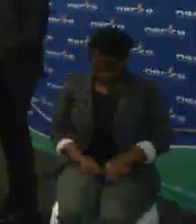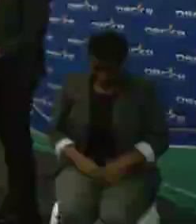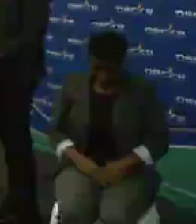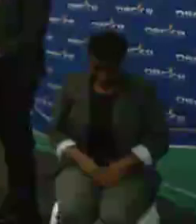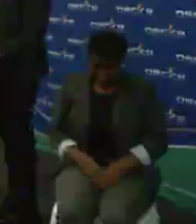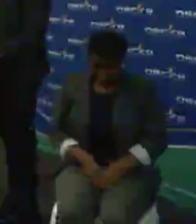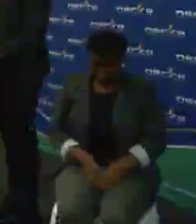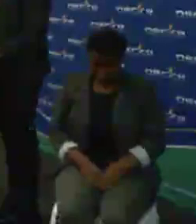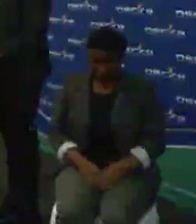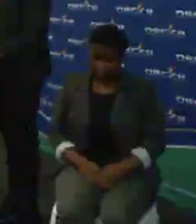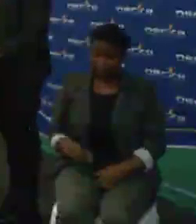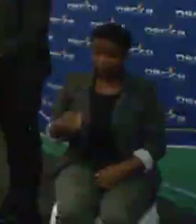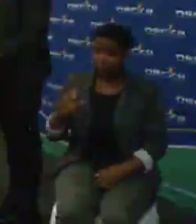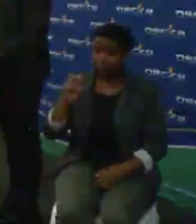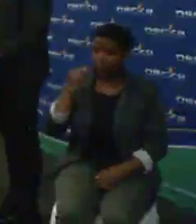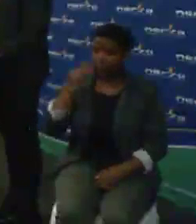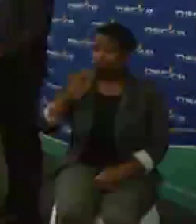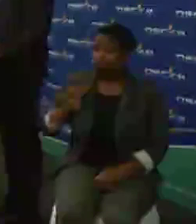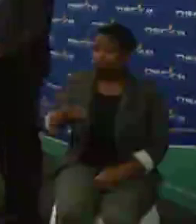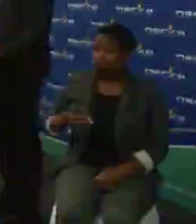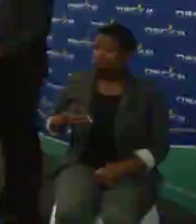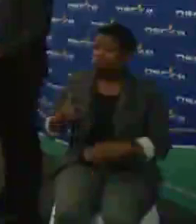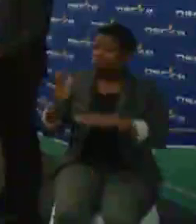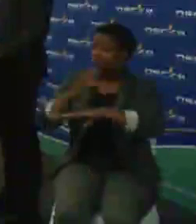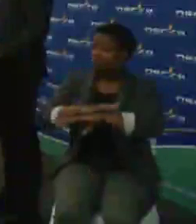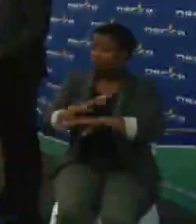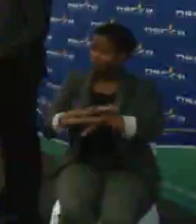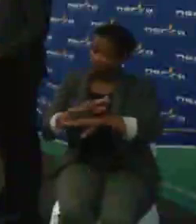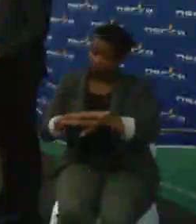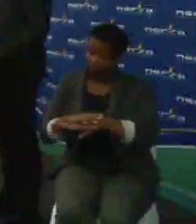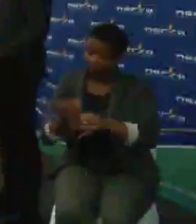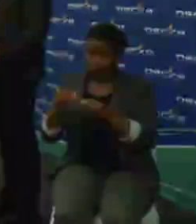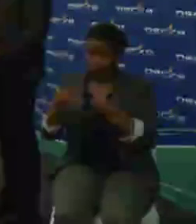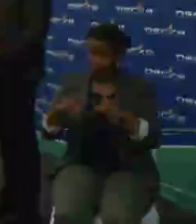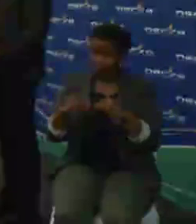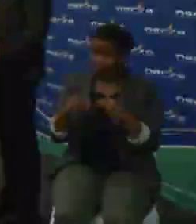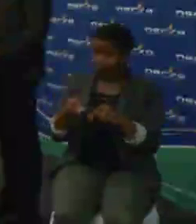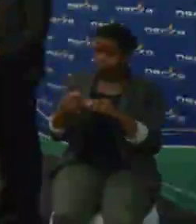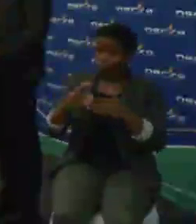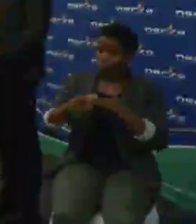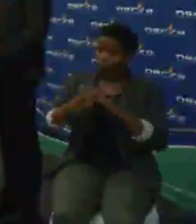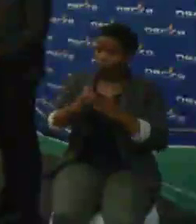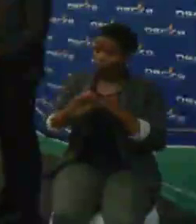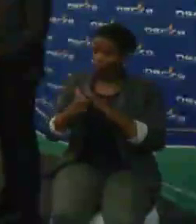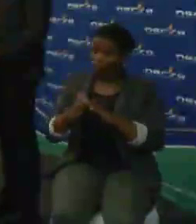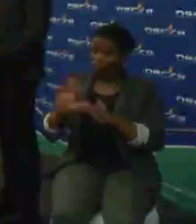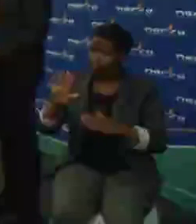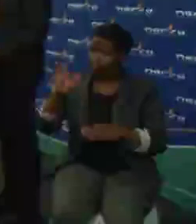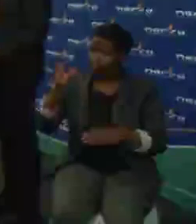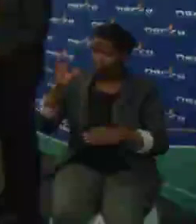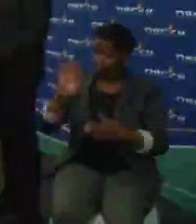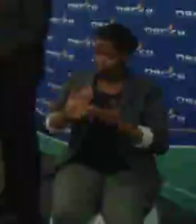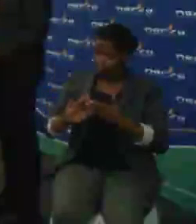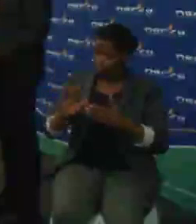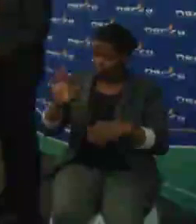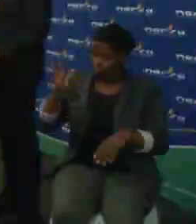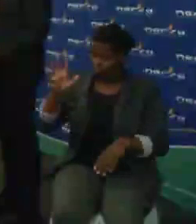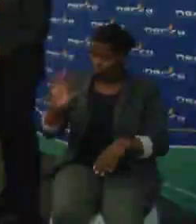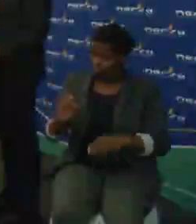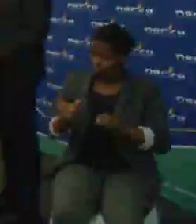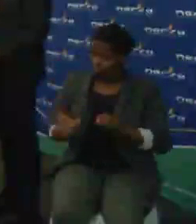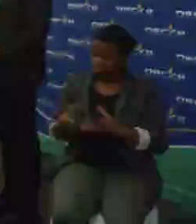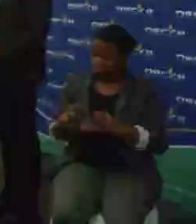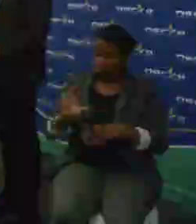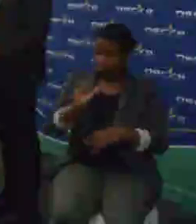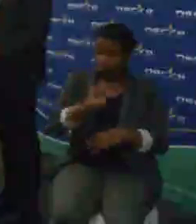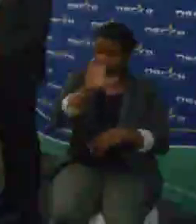Ladies and gentlemen, good day. Sakeli is an independent business community comprising of more than 12,500 members across various sectors of the South